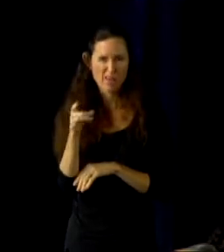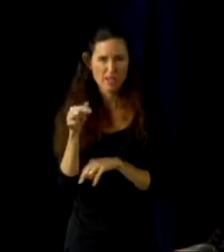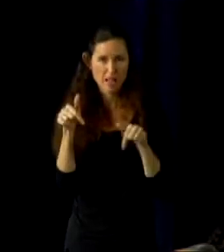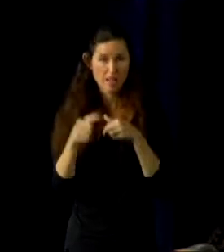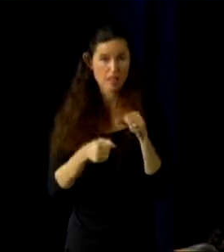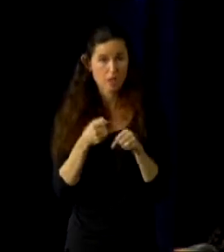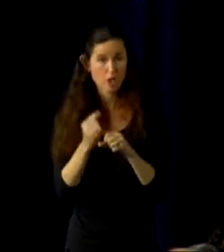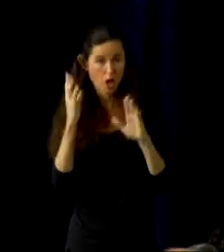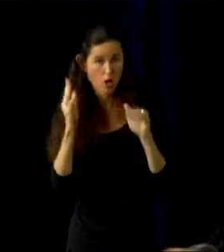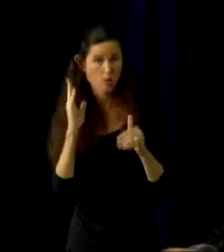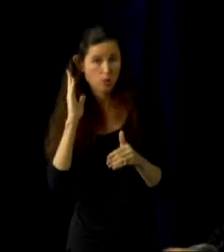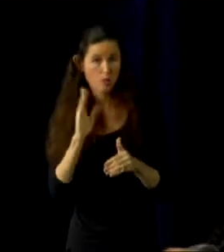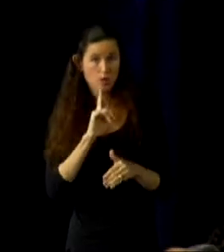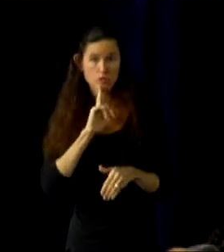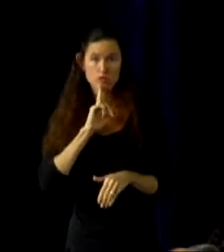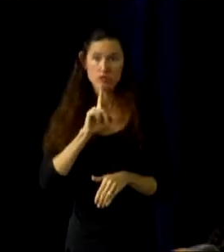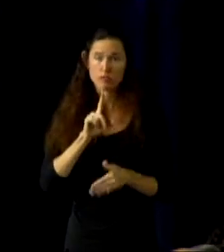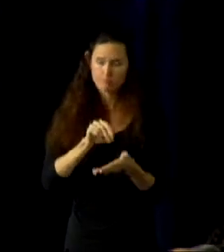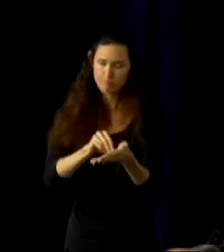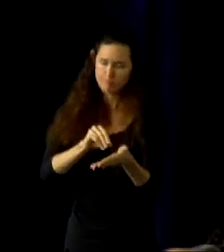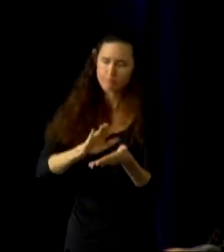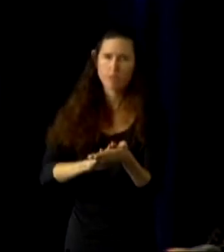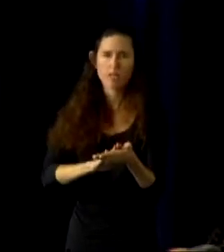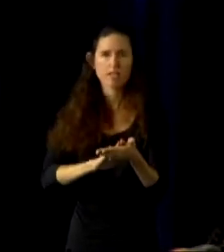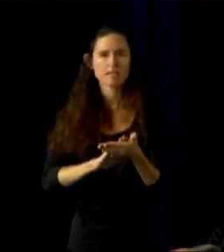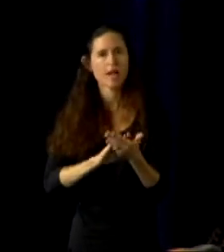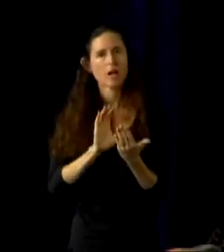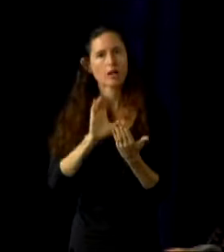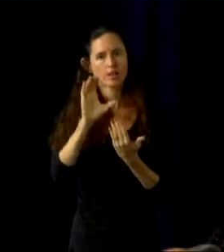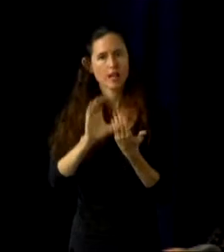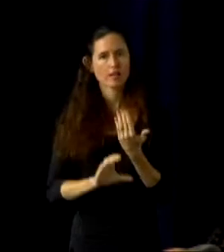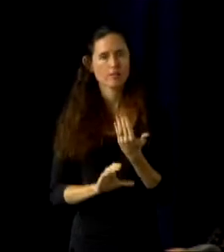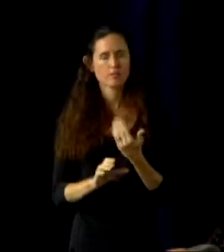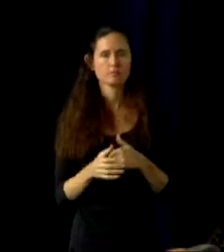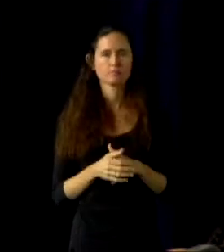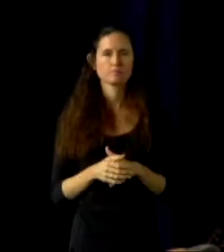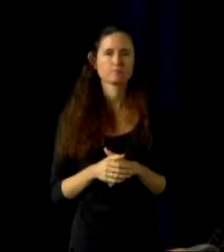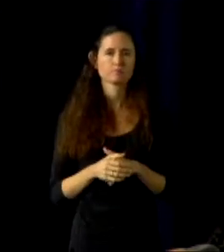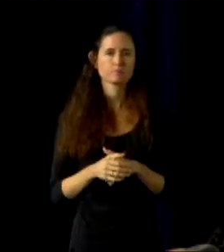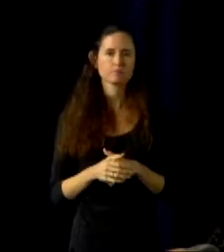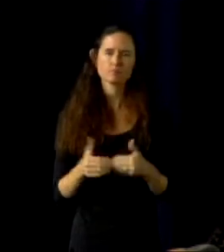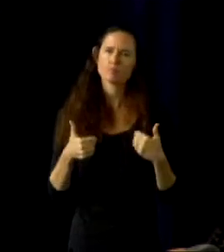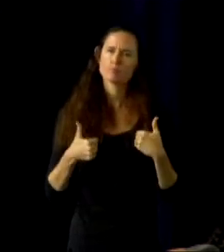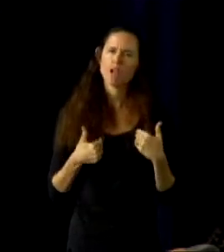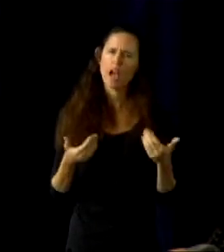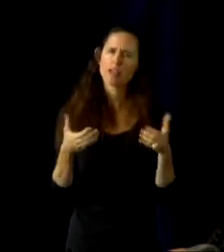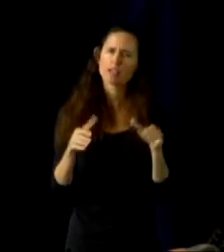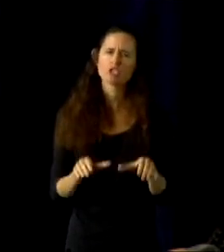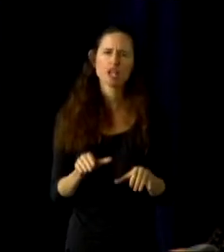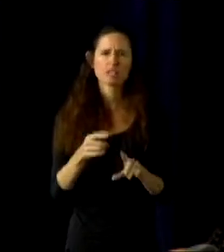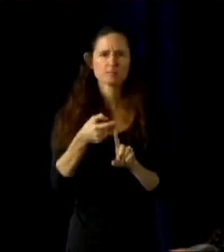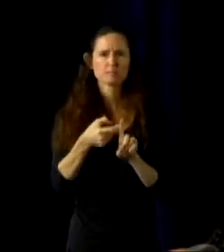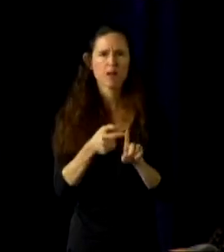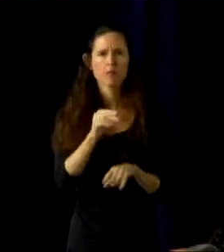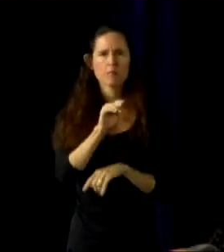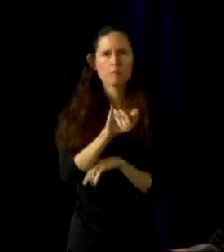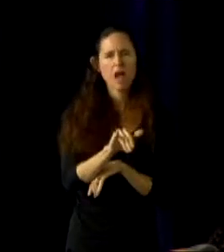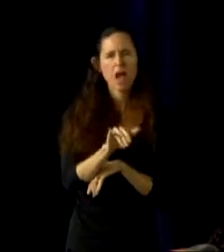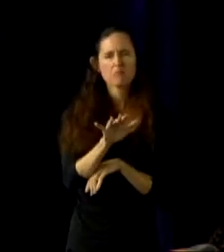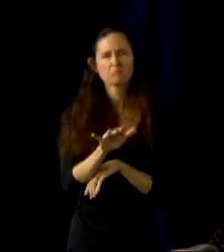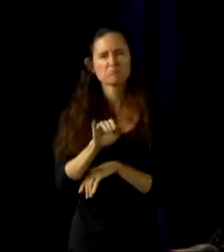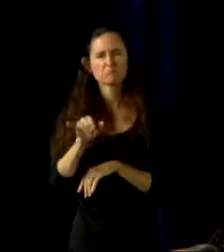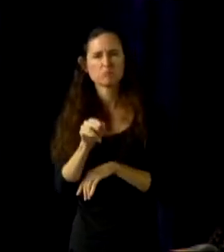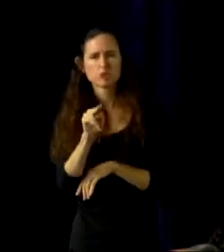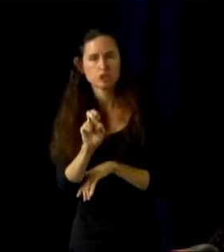you will truly mark your calendars for that. I had the chance in May, in early June, to go around and spend some time on each